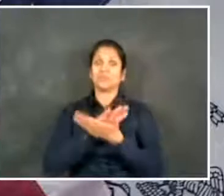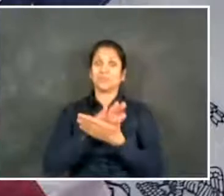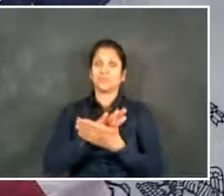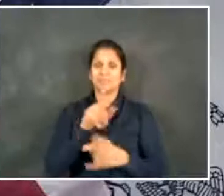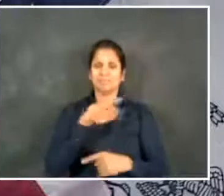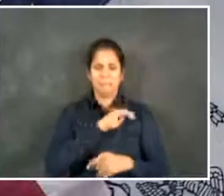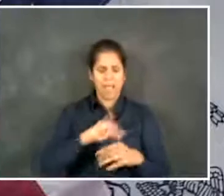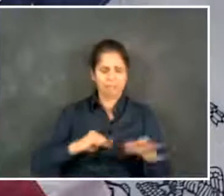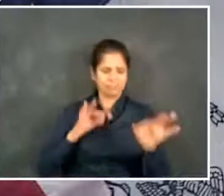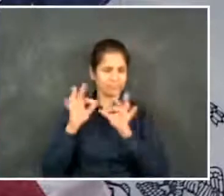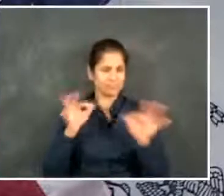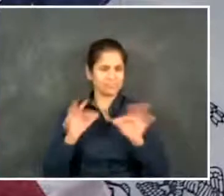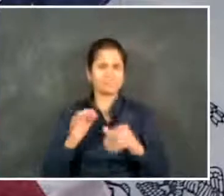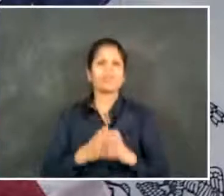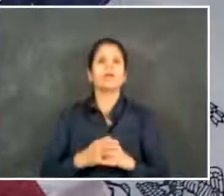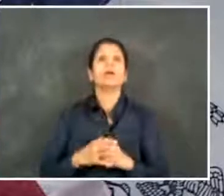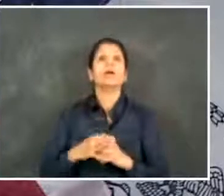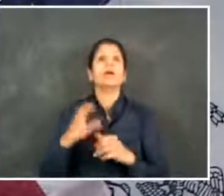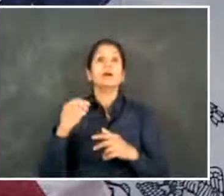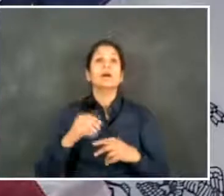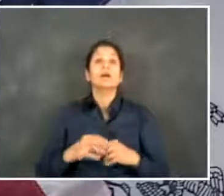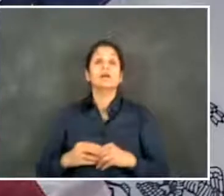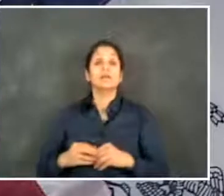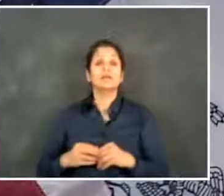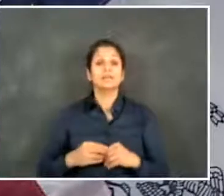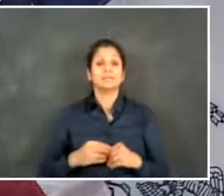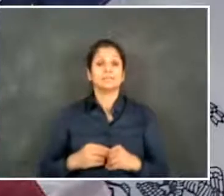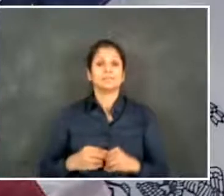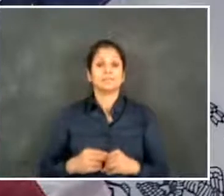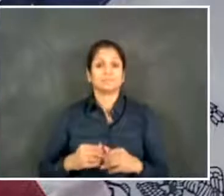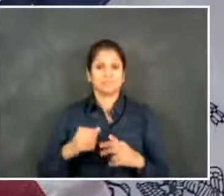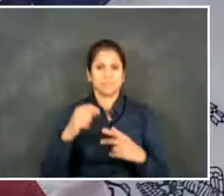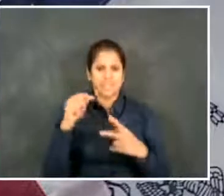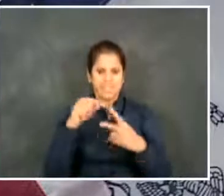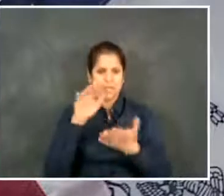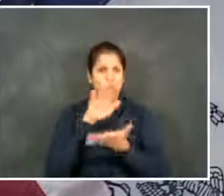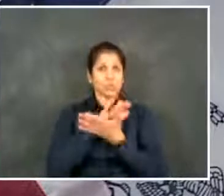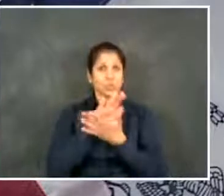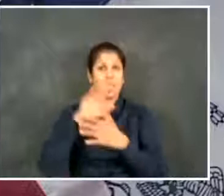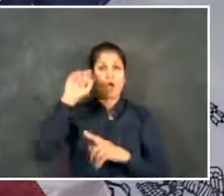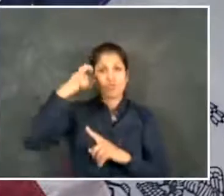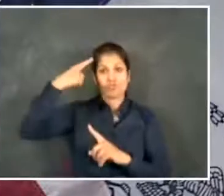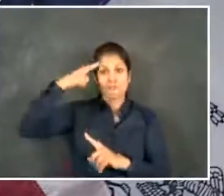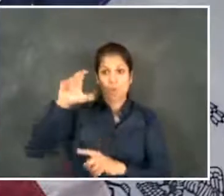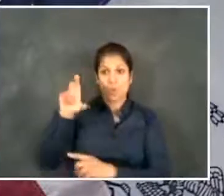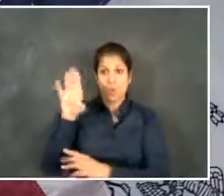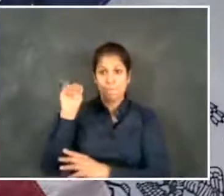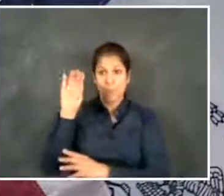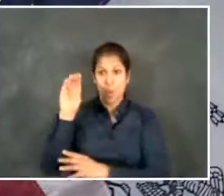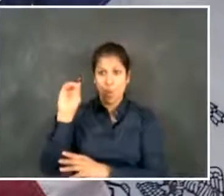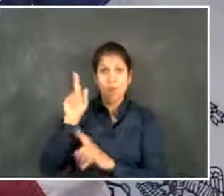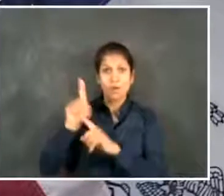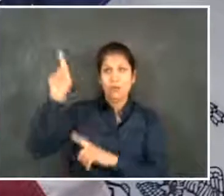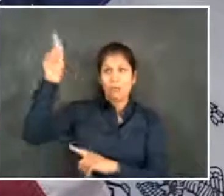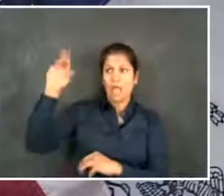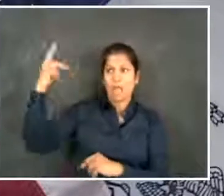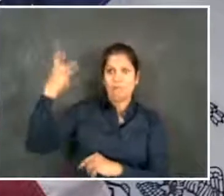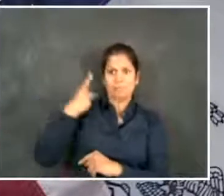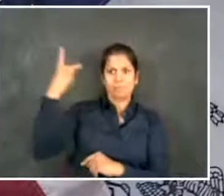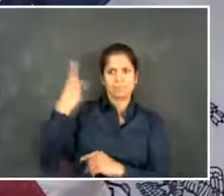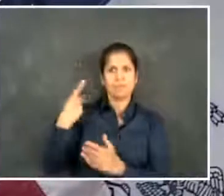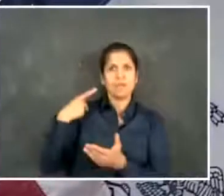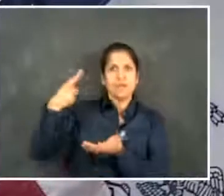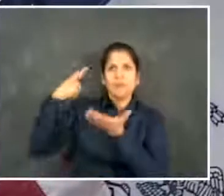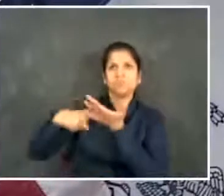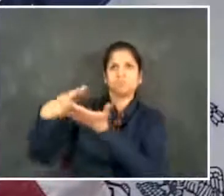jump in as well. So the governor and I spoke yesterday, but when we did, it was obviously a focus on the MTA